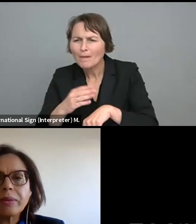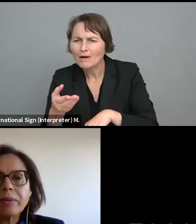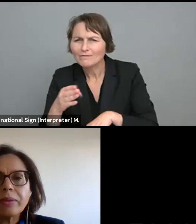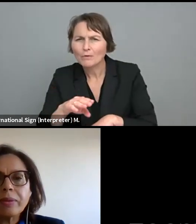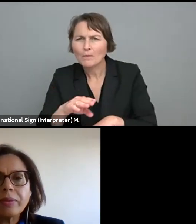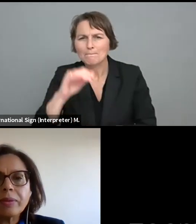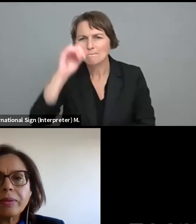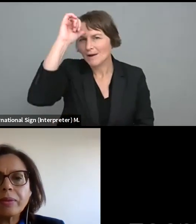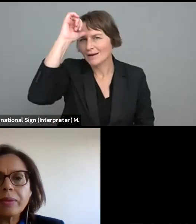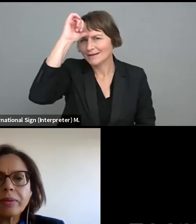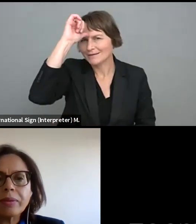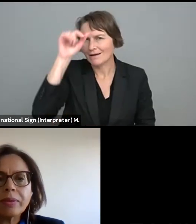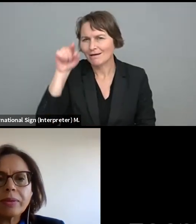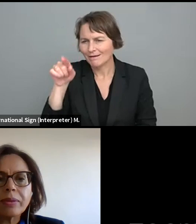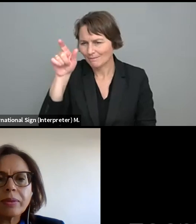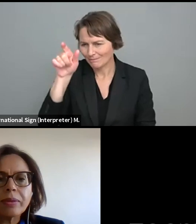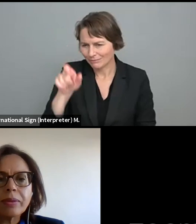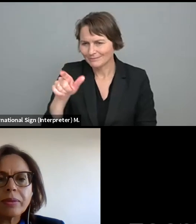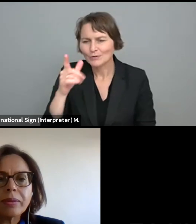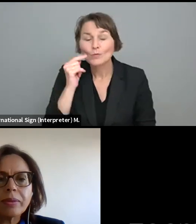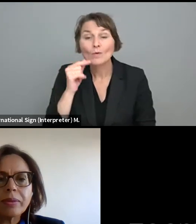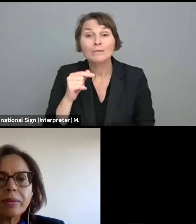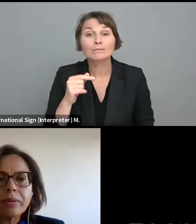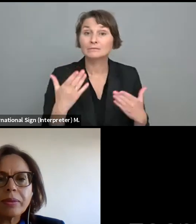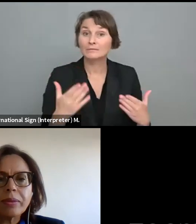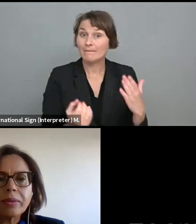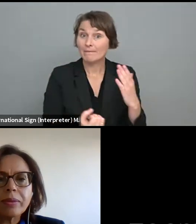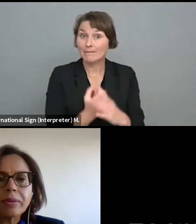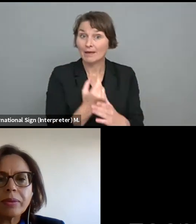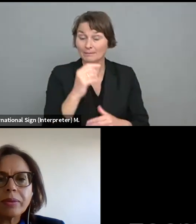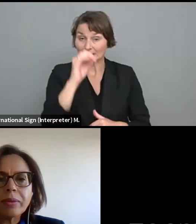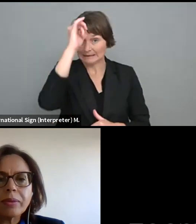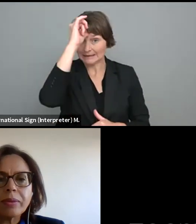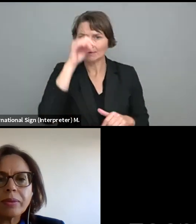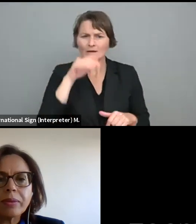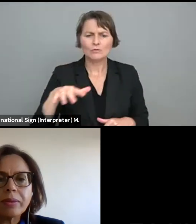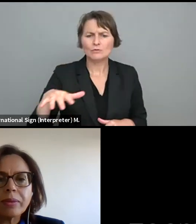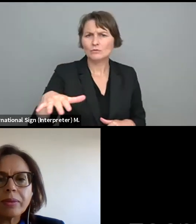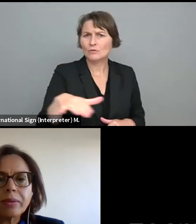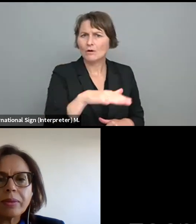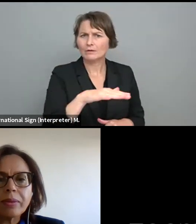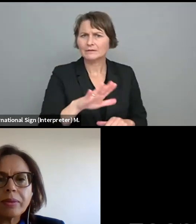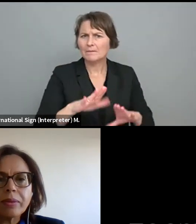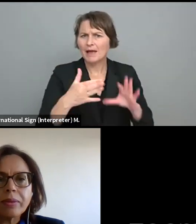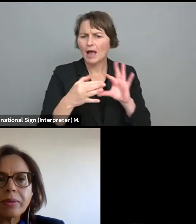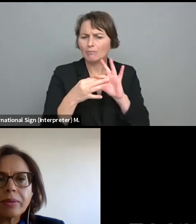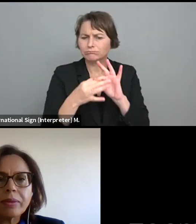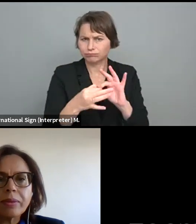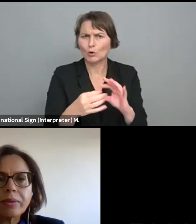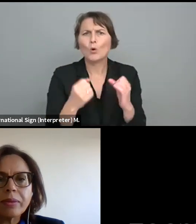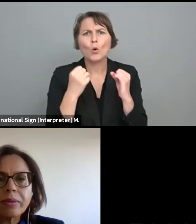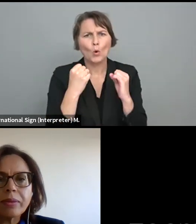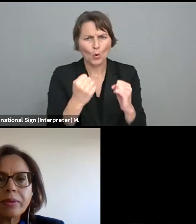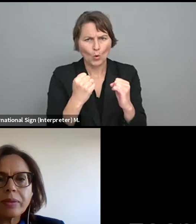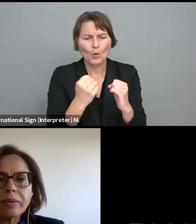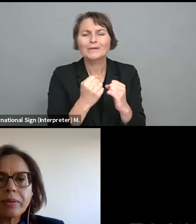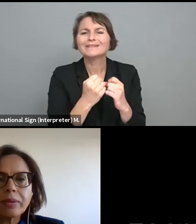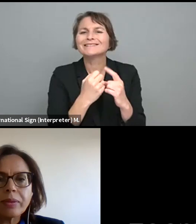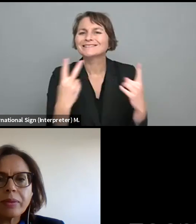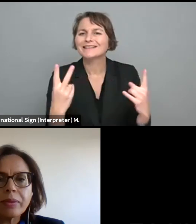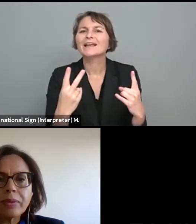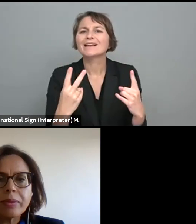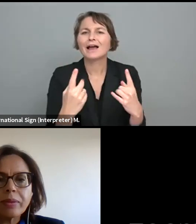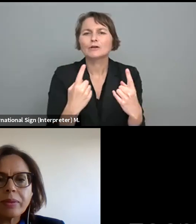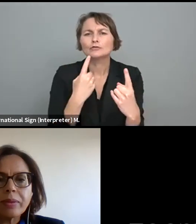Uma says, in India, the context is highly related with intersectional discourse.